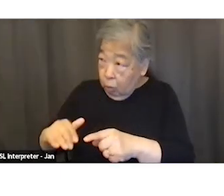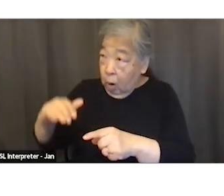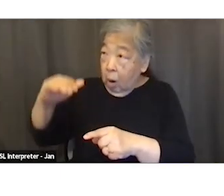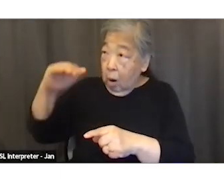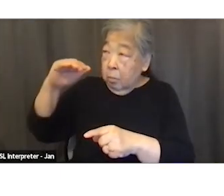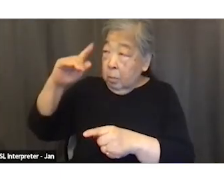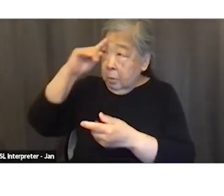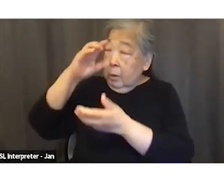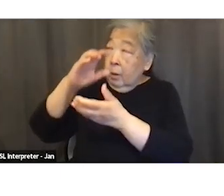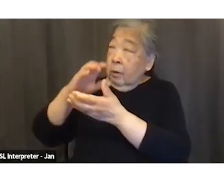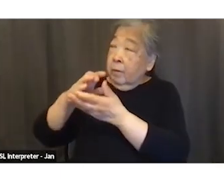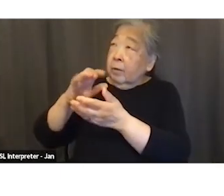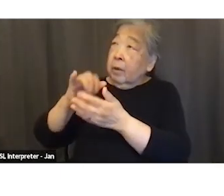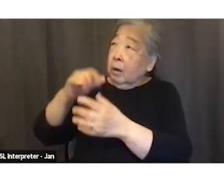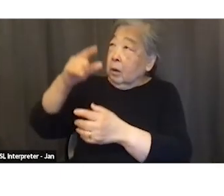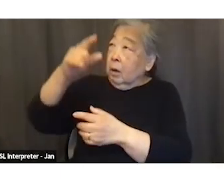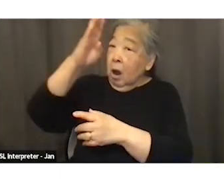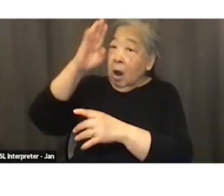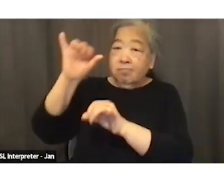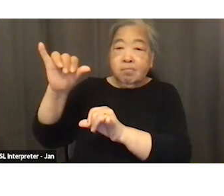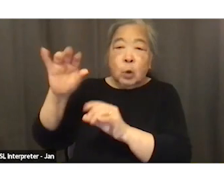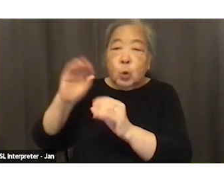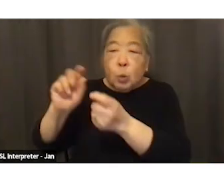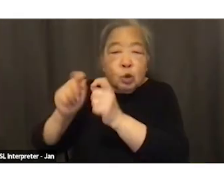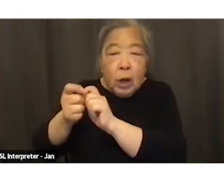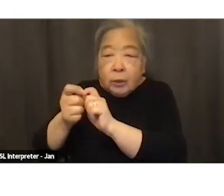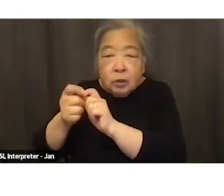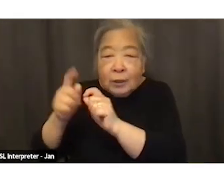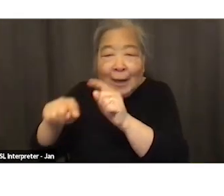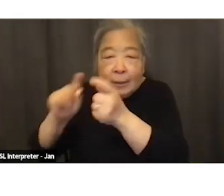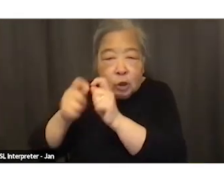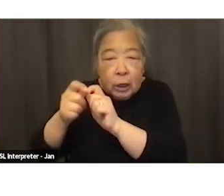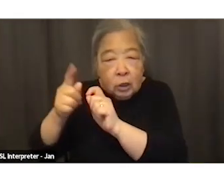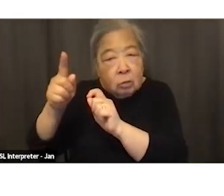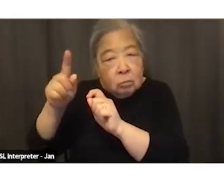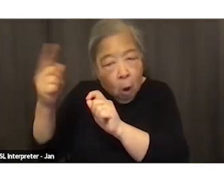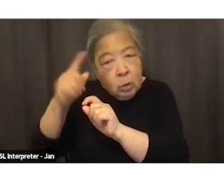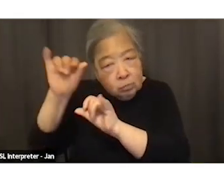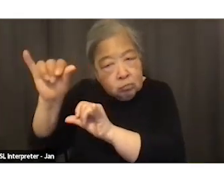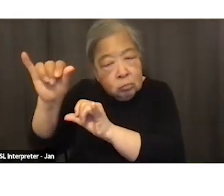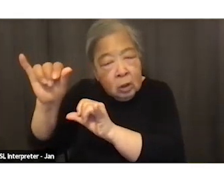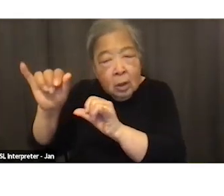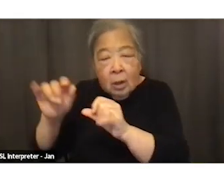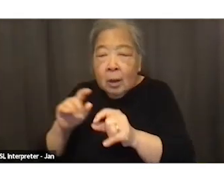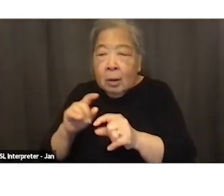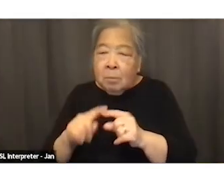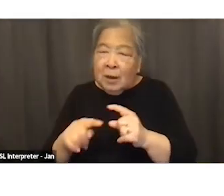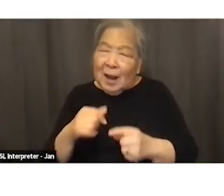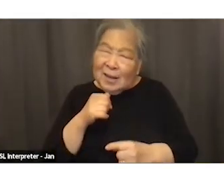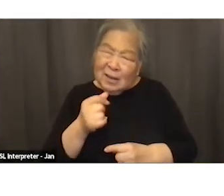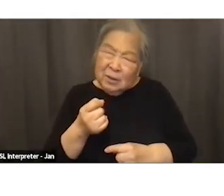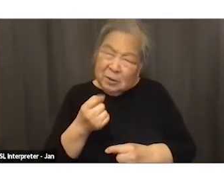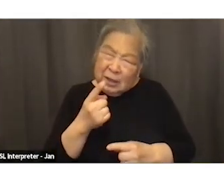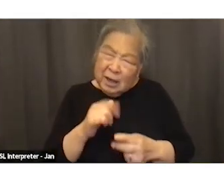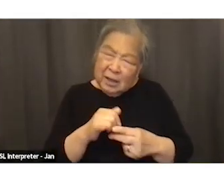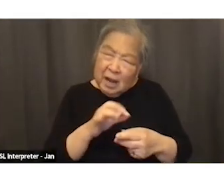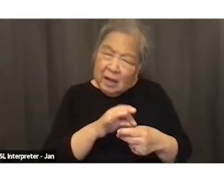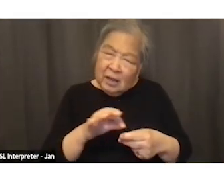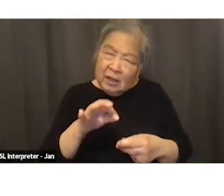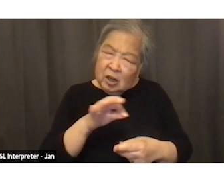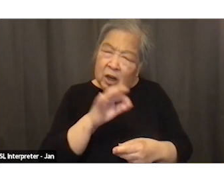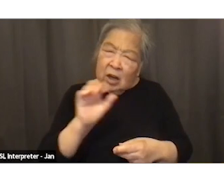was unchanging, but I didn't even understand that spirituality could actually be